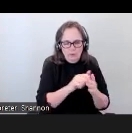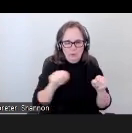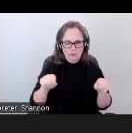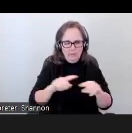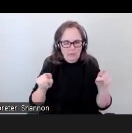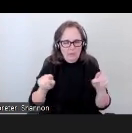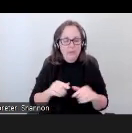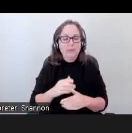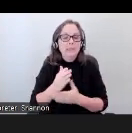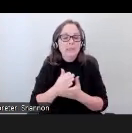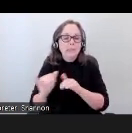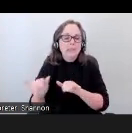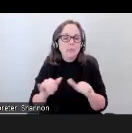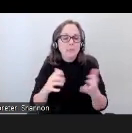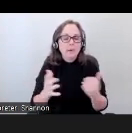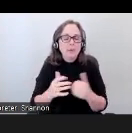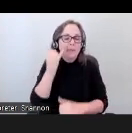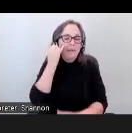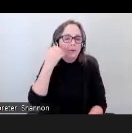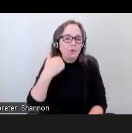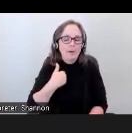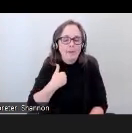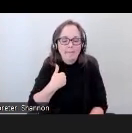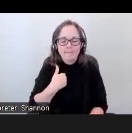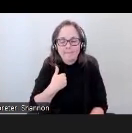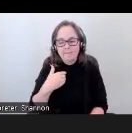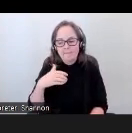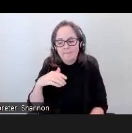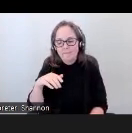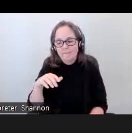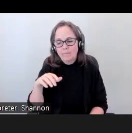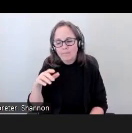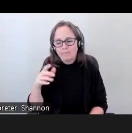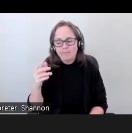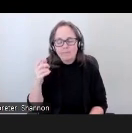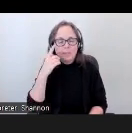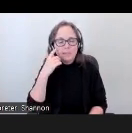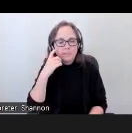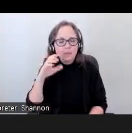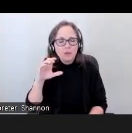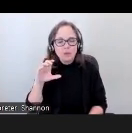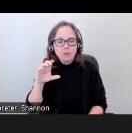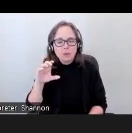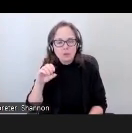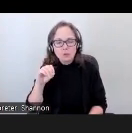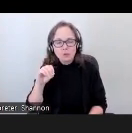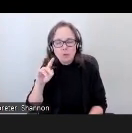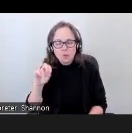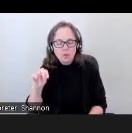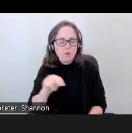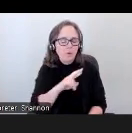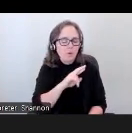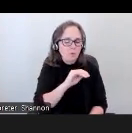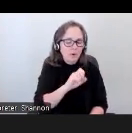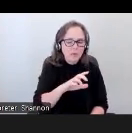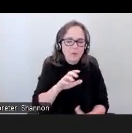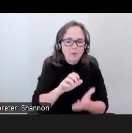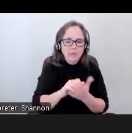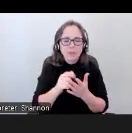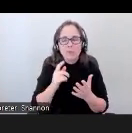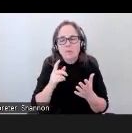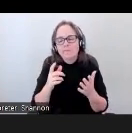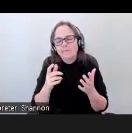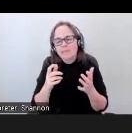the similarities is if you have suspicions of colon or rectal cancer, then we do some of the